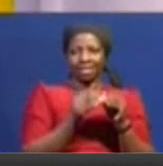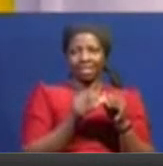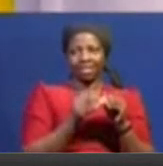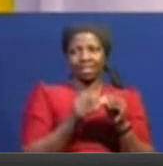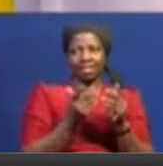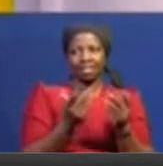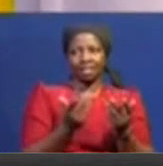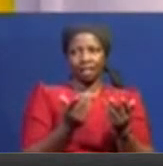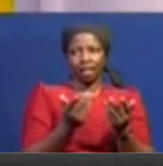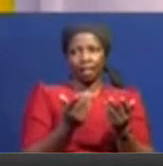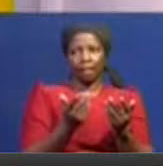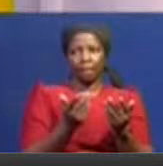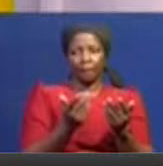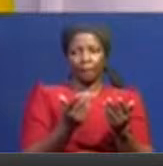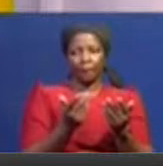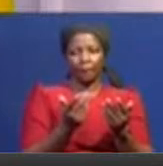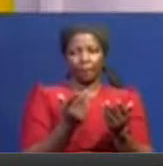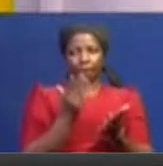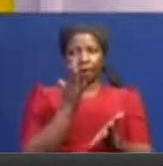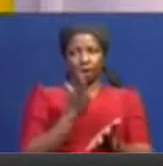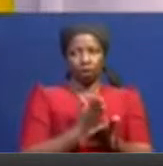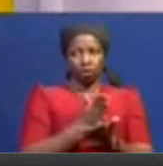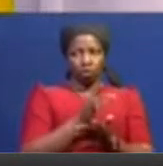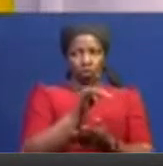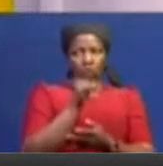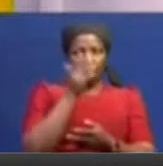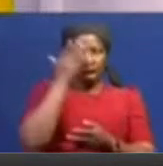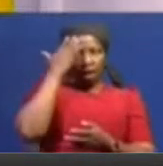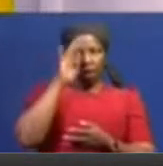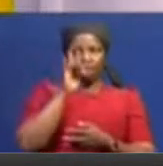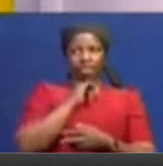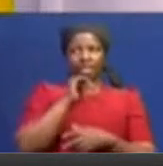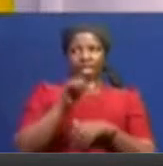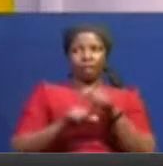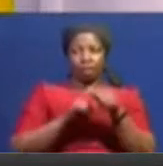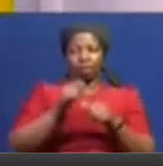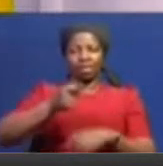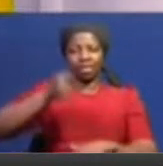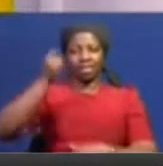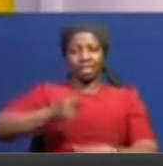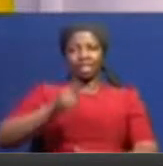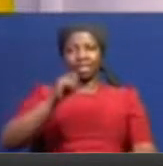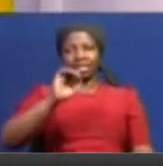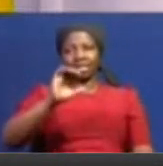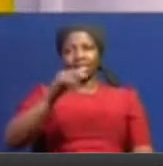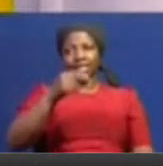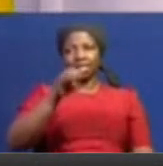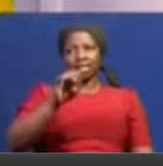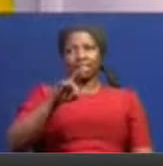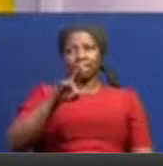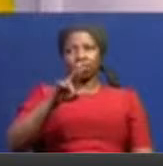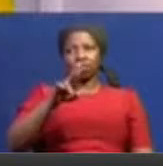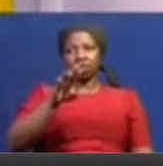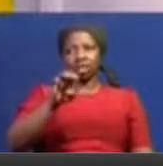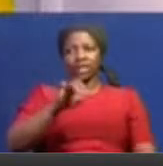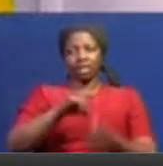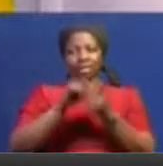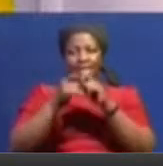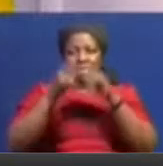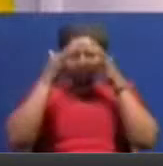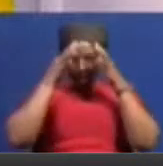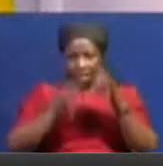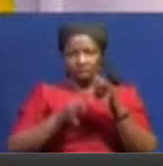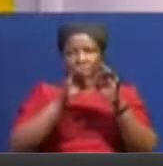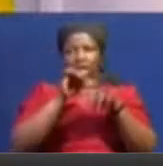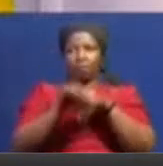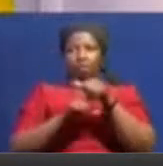And of course, you are conscious of Justice Mcherure et al. Ruling on the Maina Kiai case,